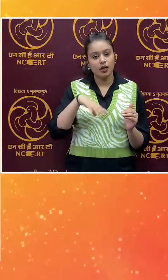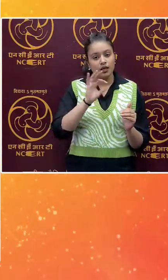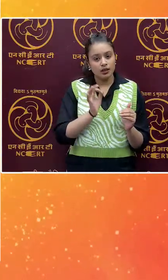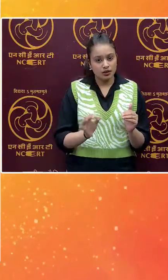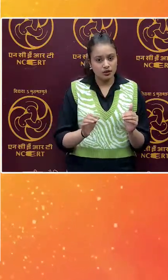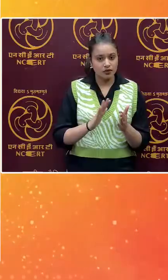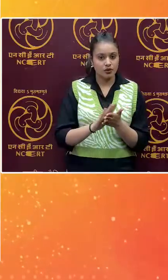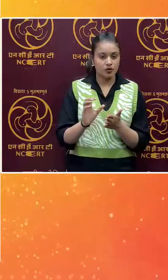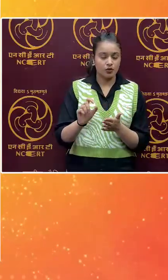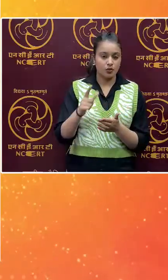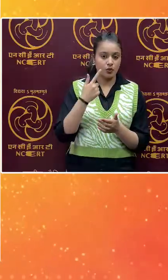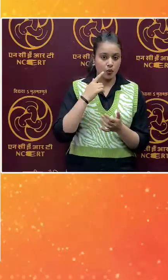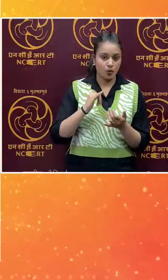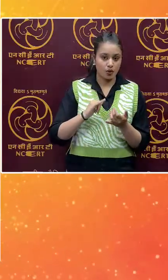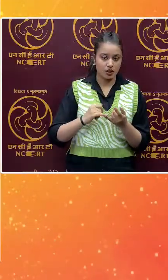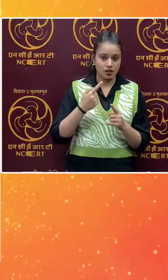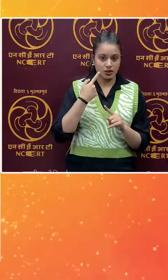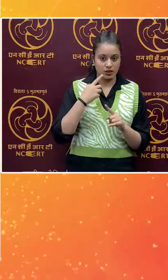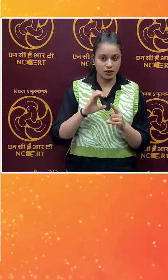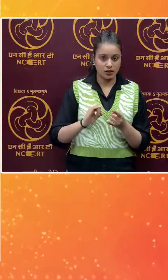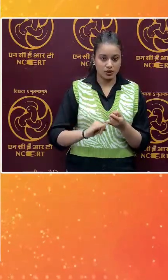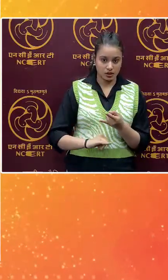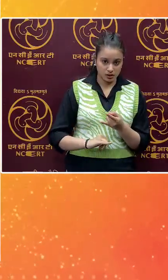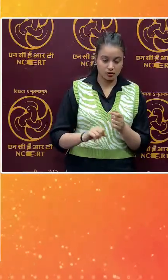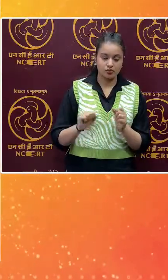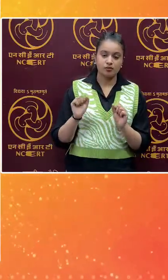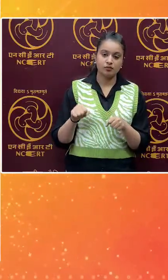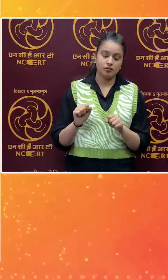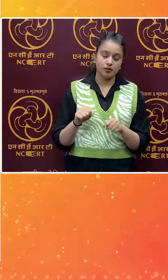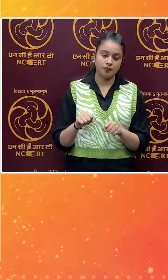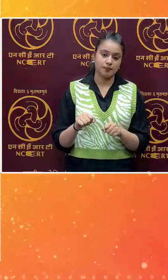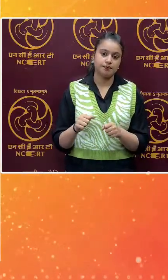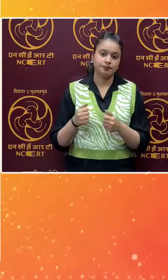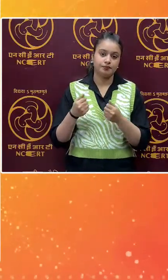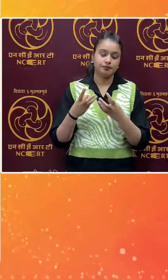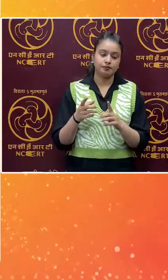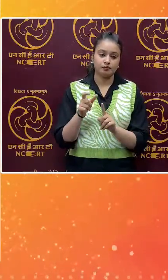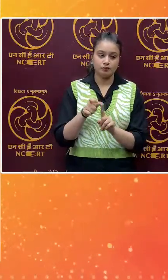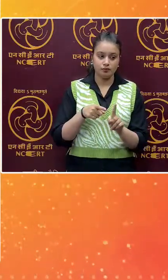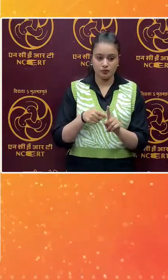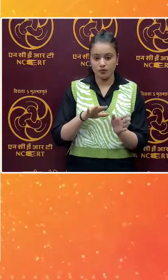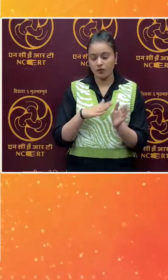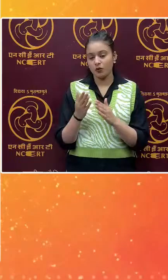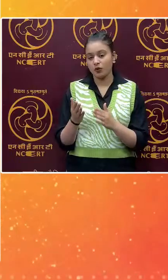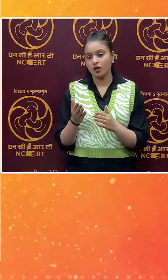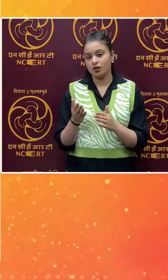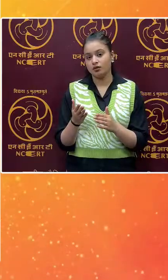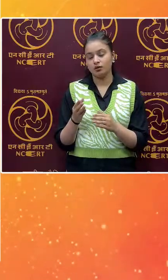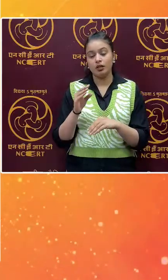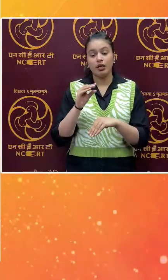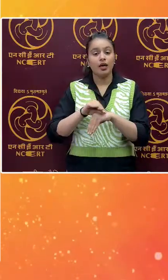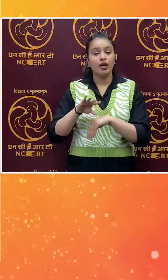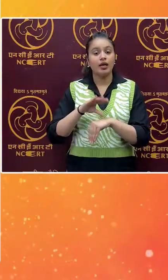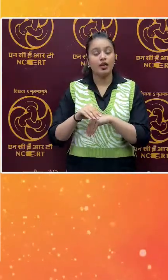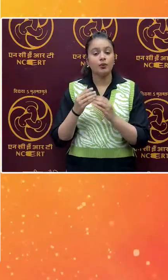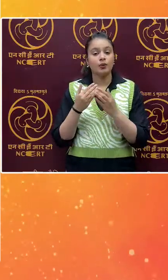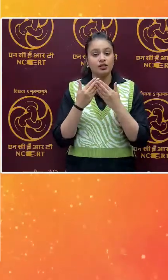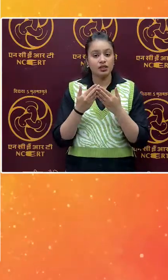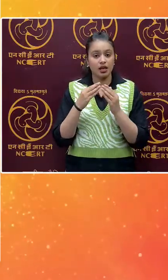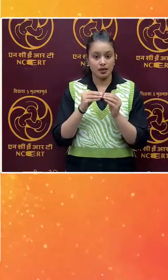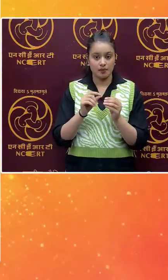politics. Or Yes, he was a A.V. Hill was a mathematician. and then He was advised to study